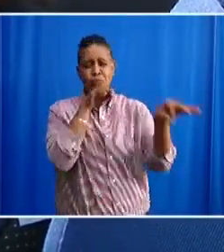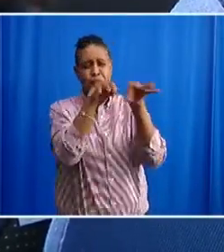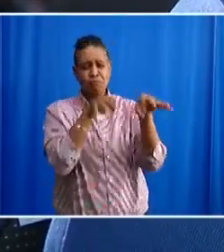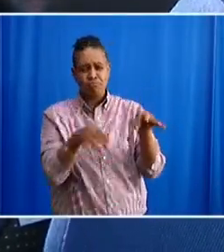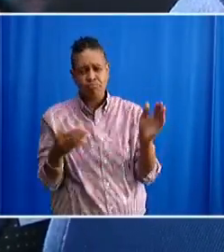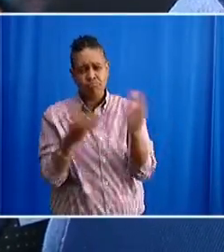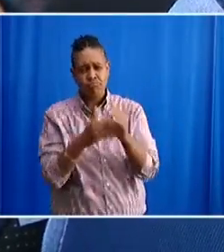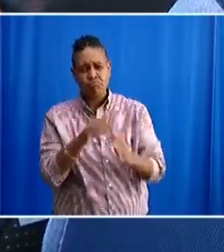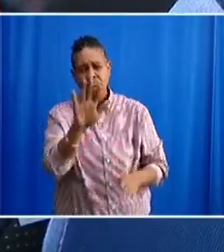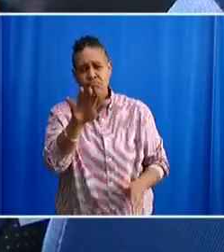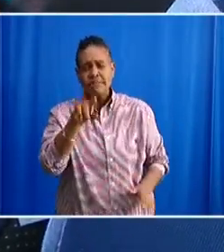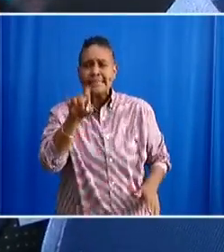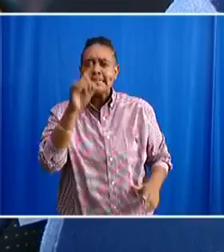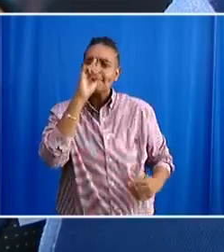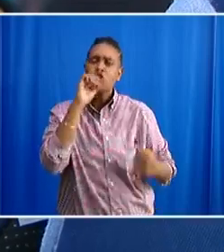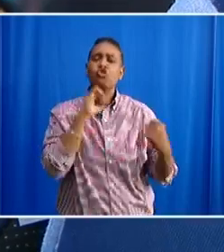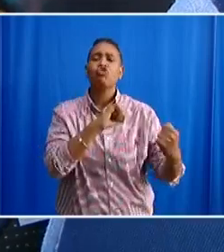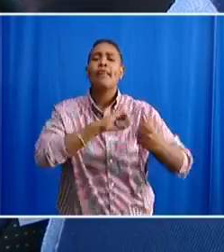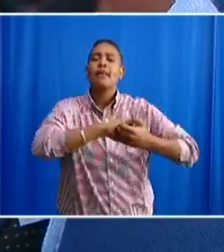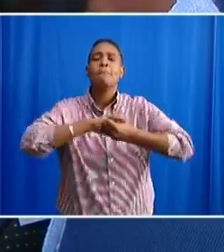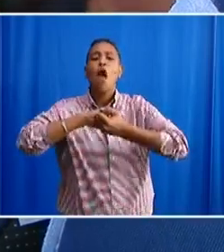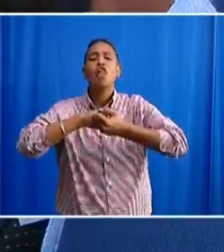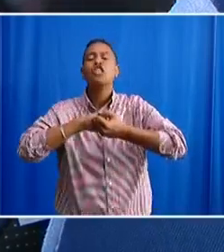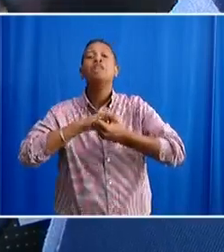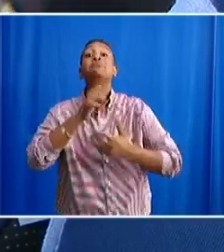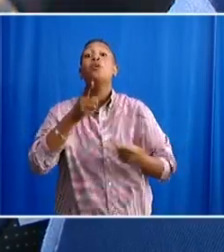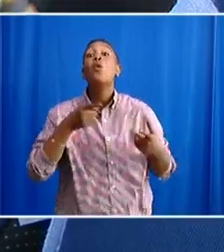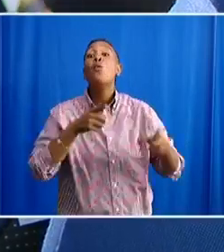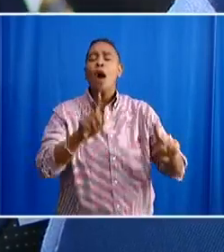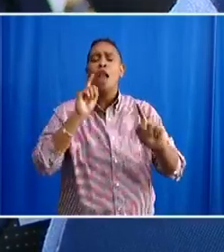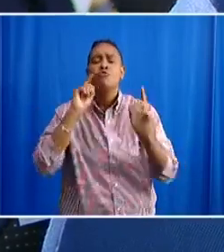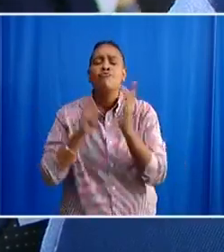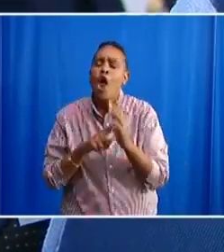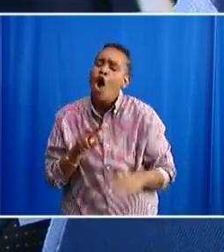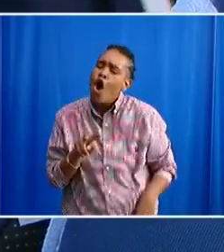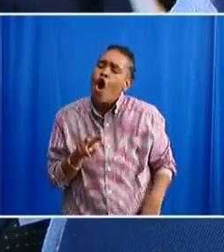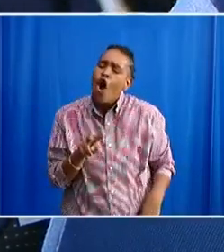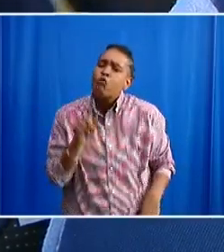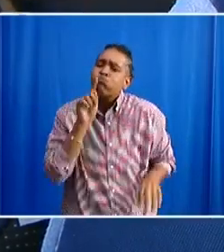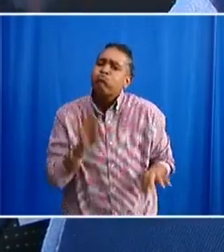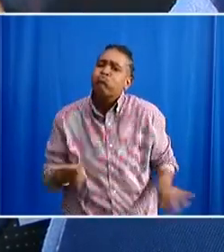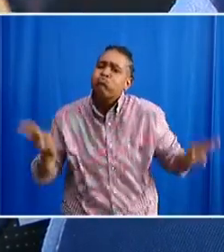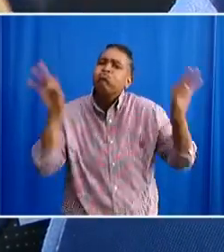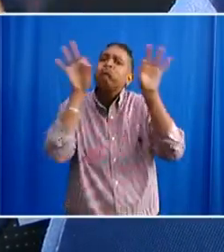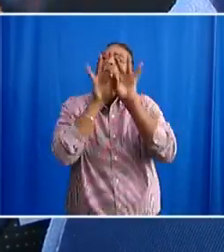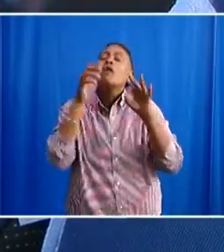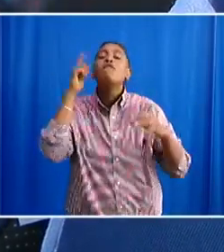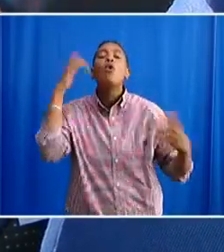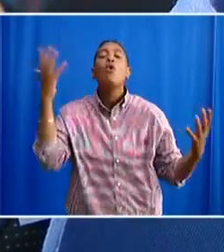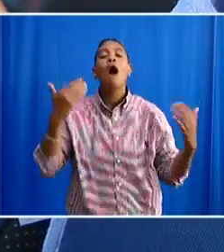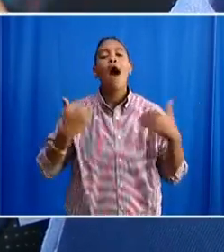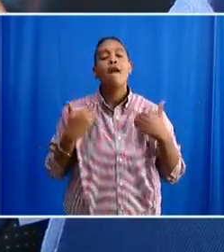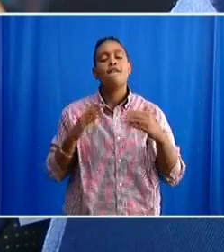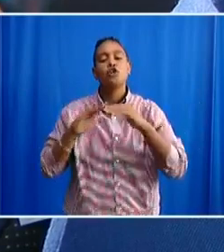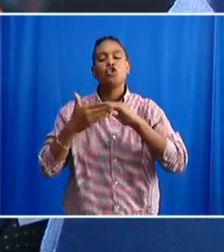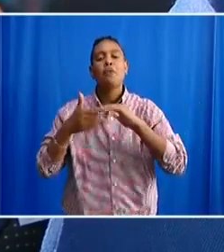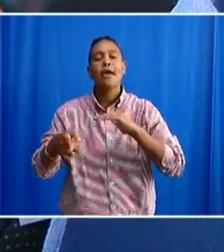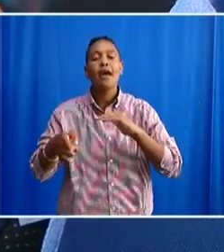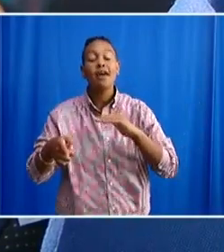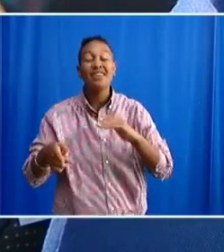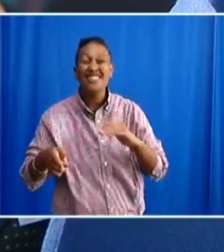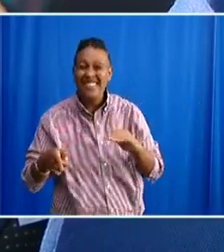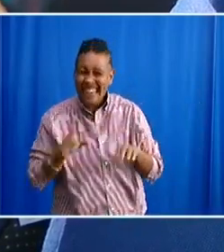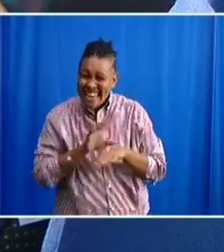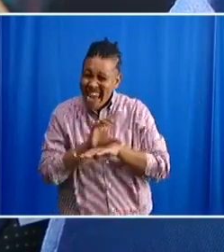reiterated the need for strengthened partnerships while recognizing the significance of having Jamaica,